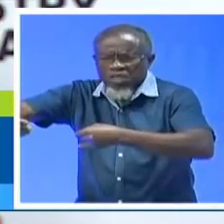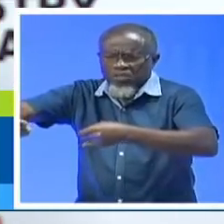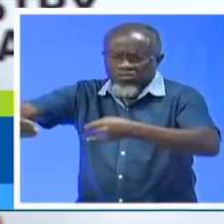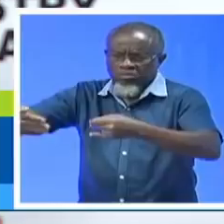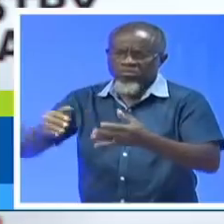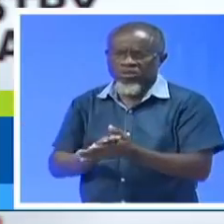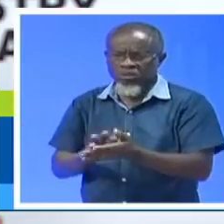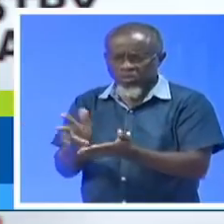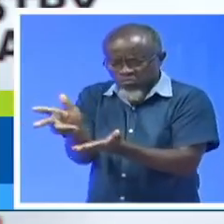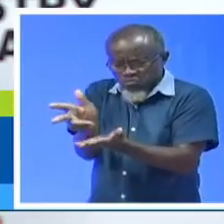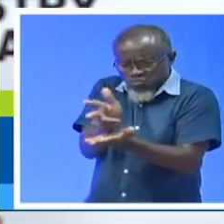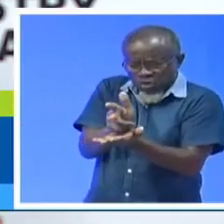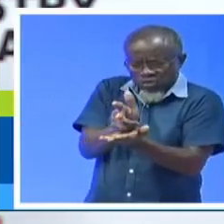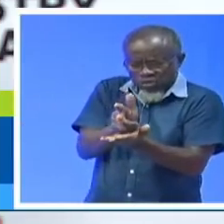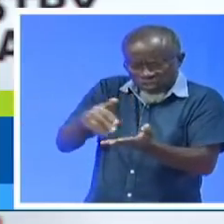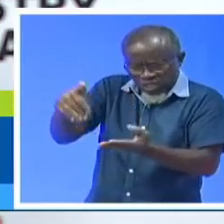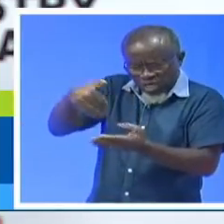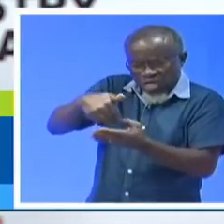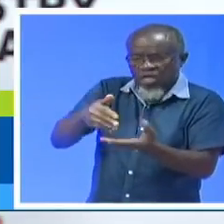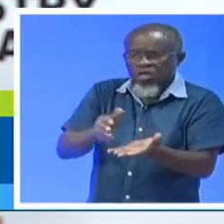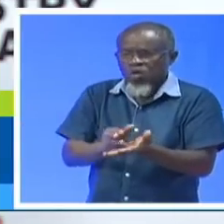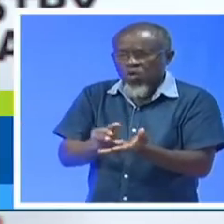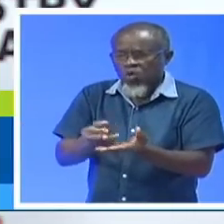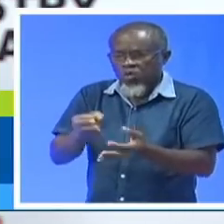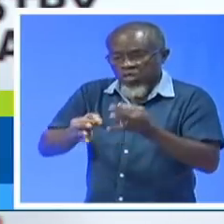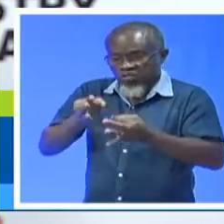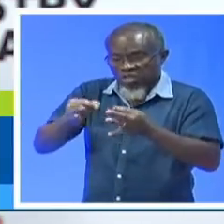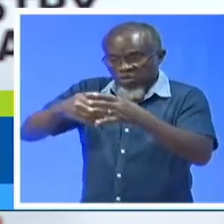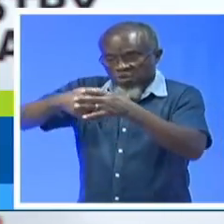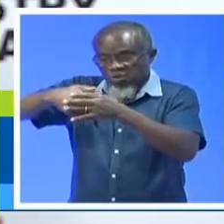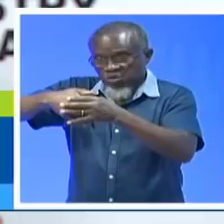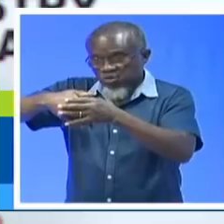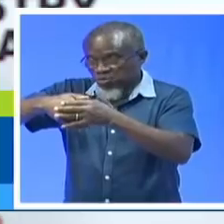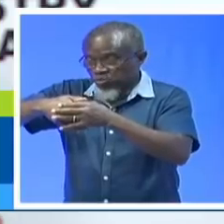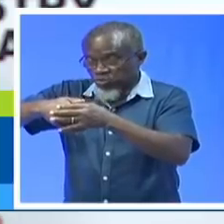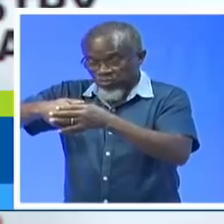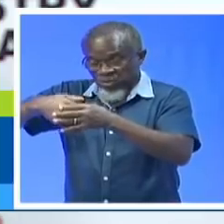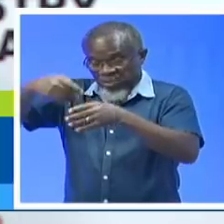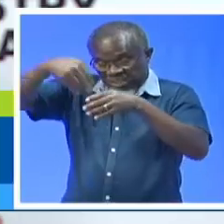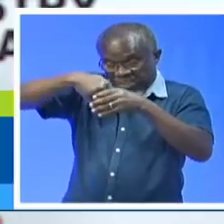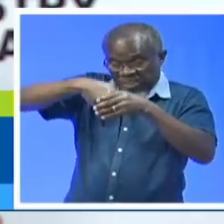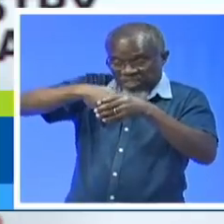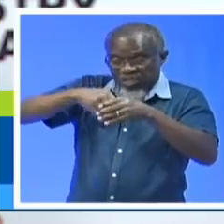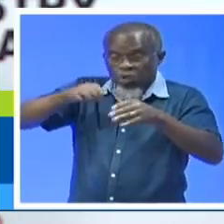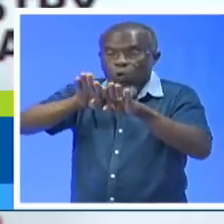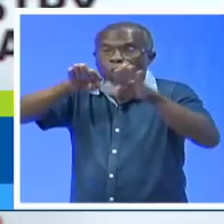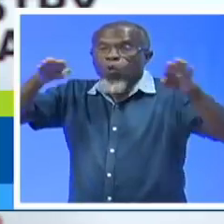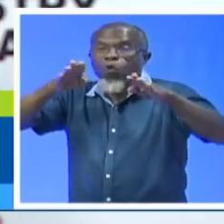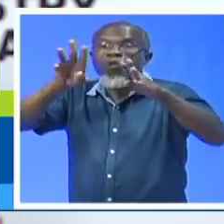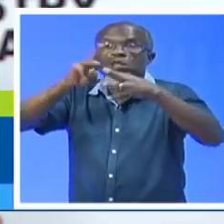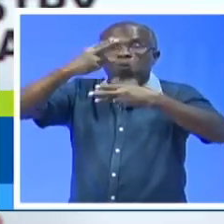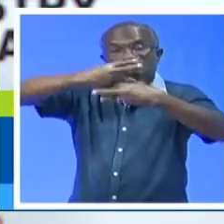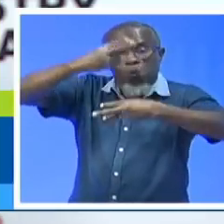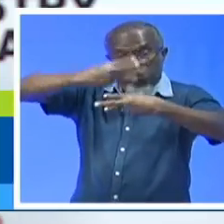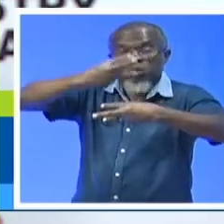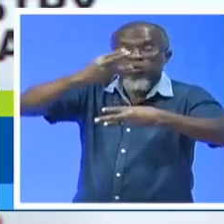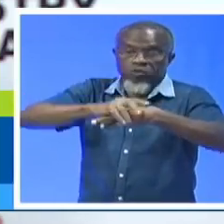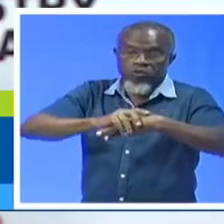porch. If you have to go inside, open your windows. Don't use air-conditioned